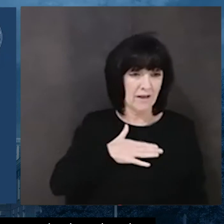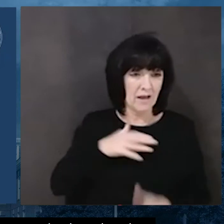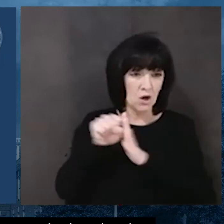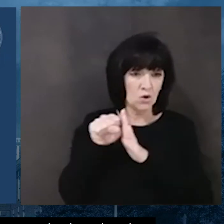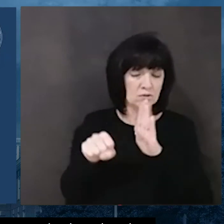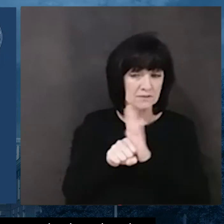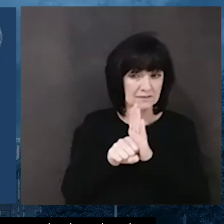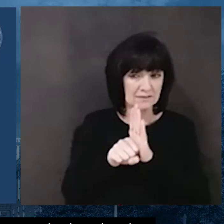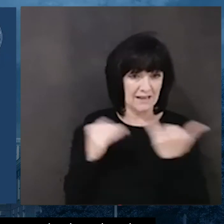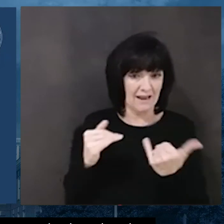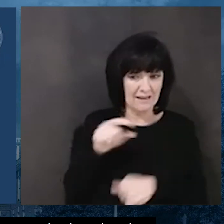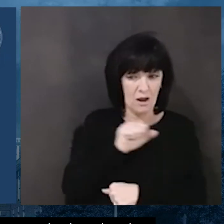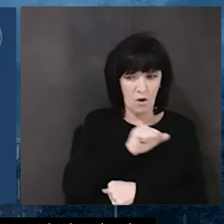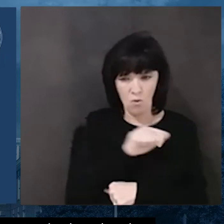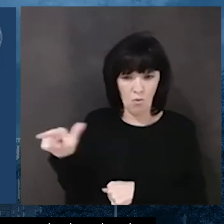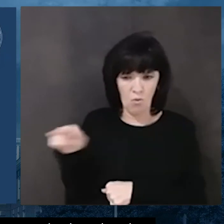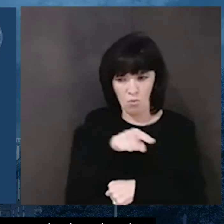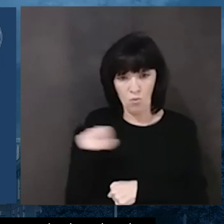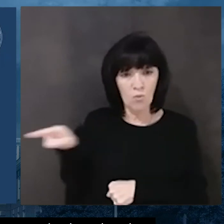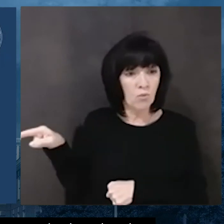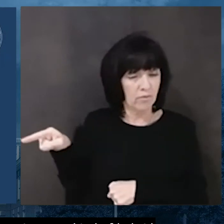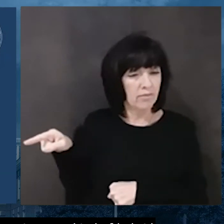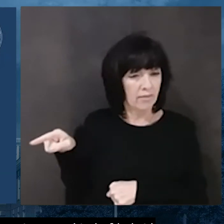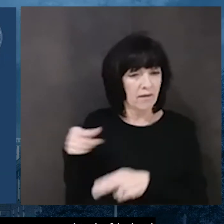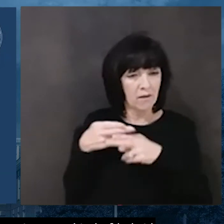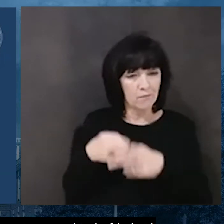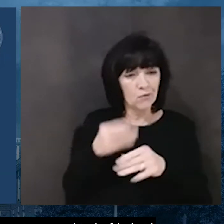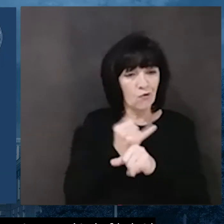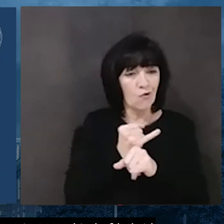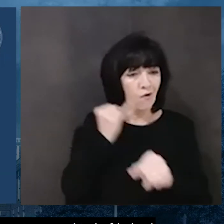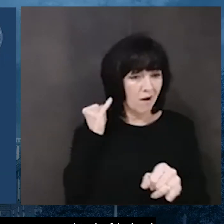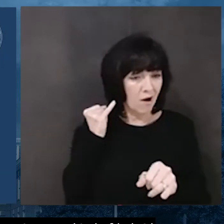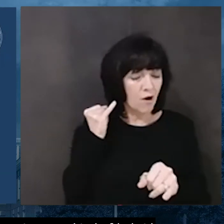learning model and some kind of in-person instruction,